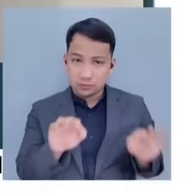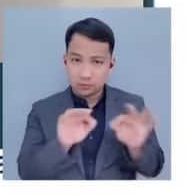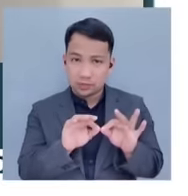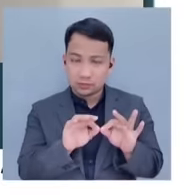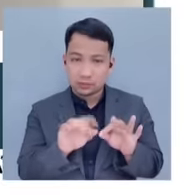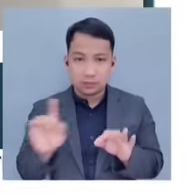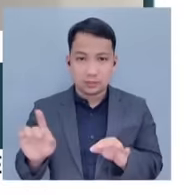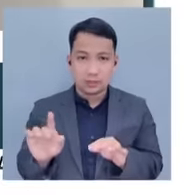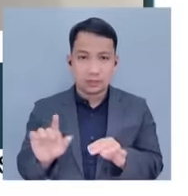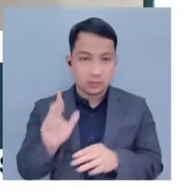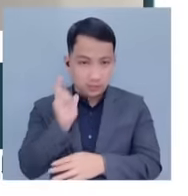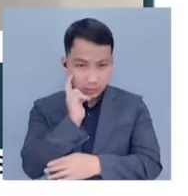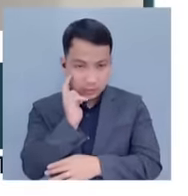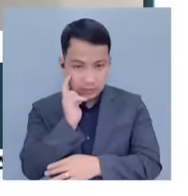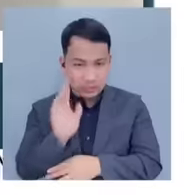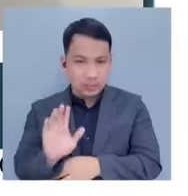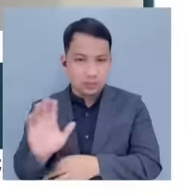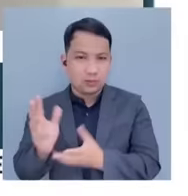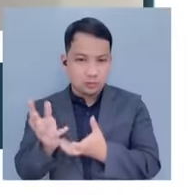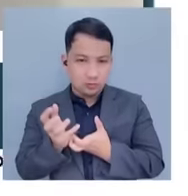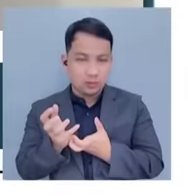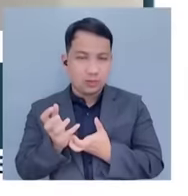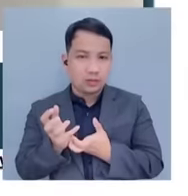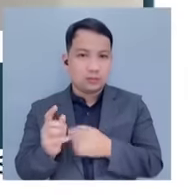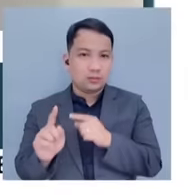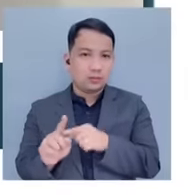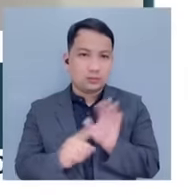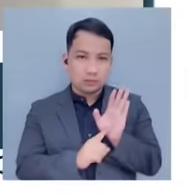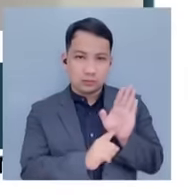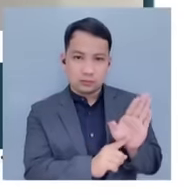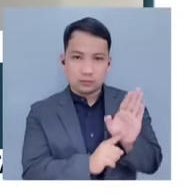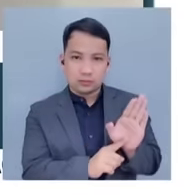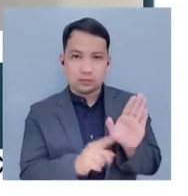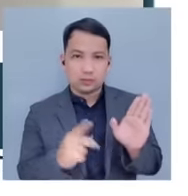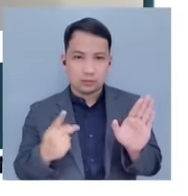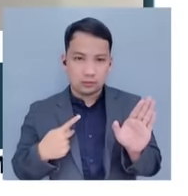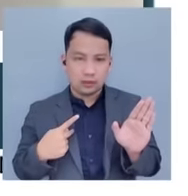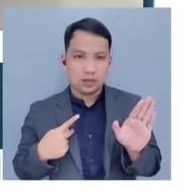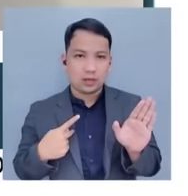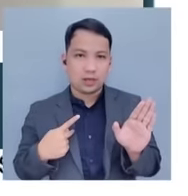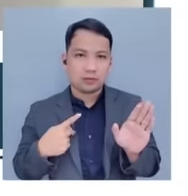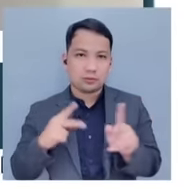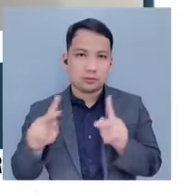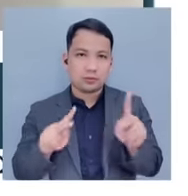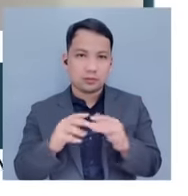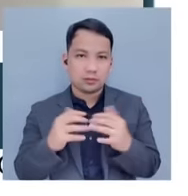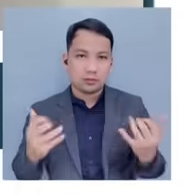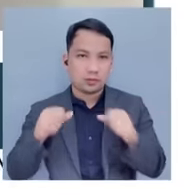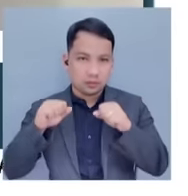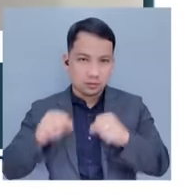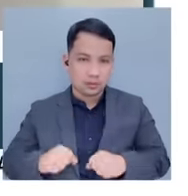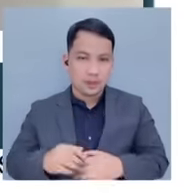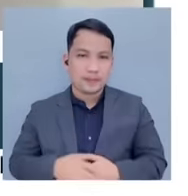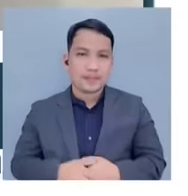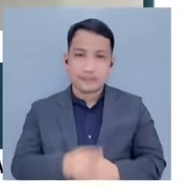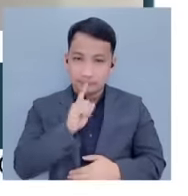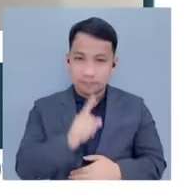the Dutertes, they still want to show that they have the clout, that can be a real threat